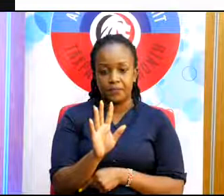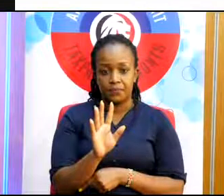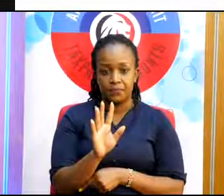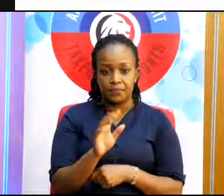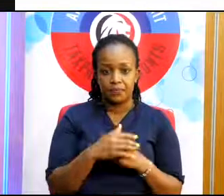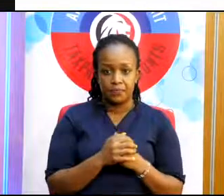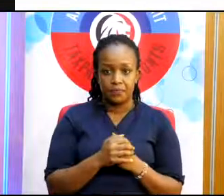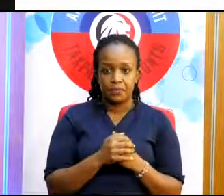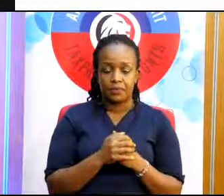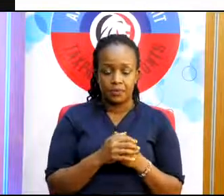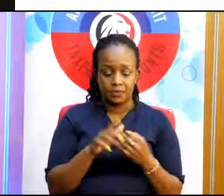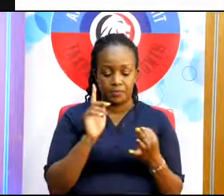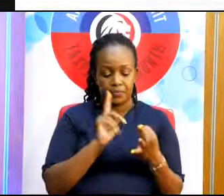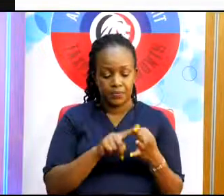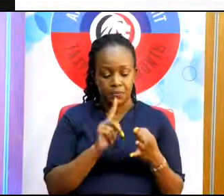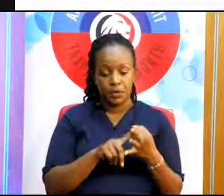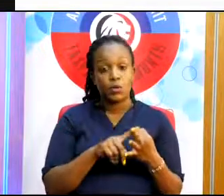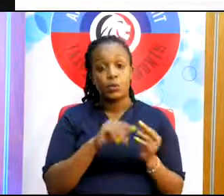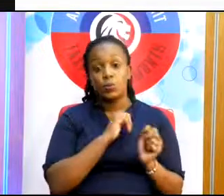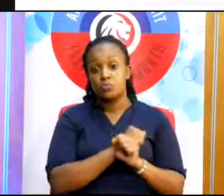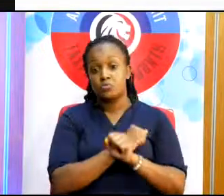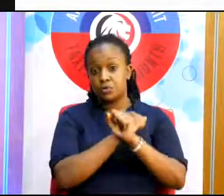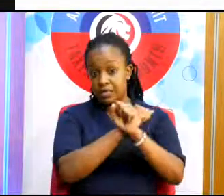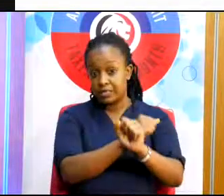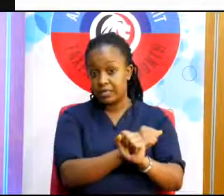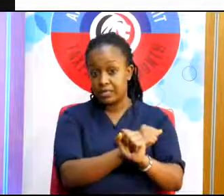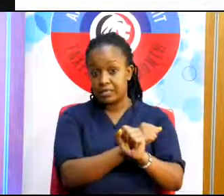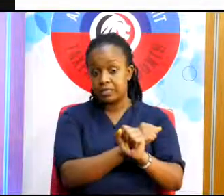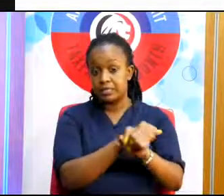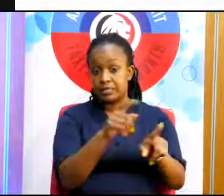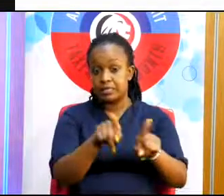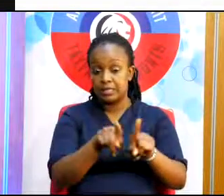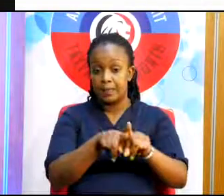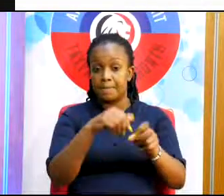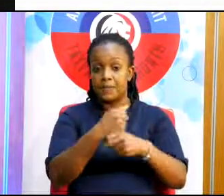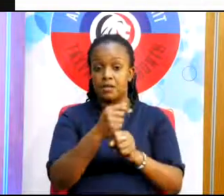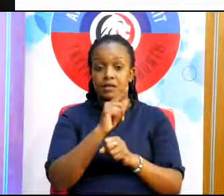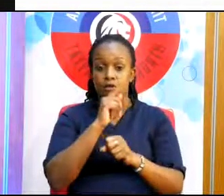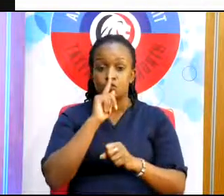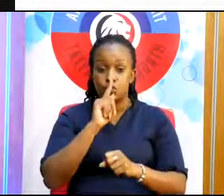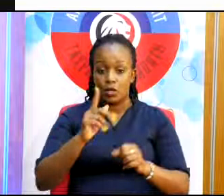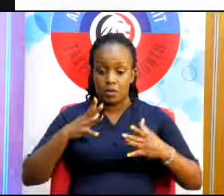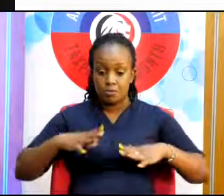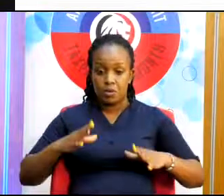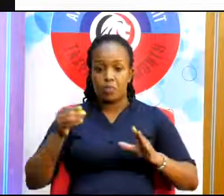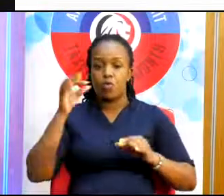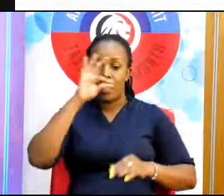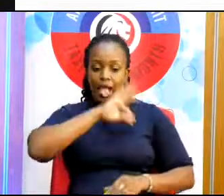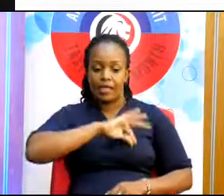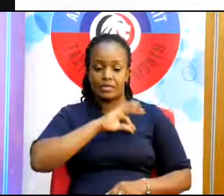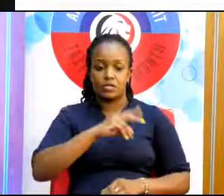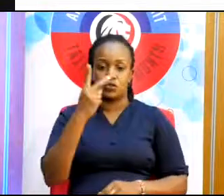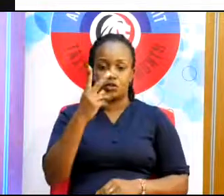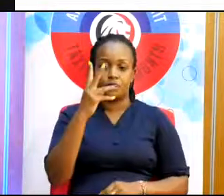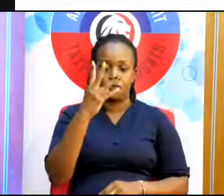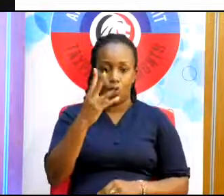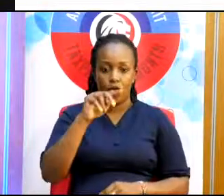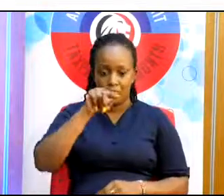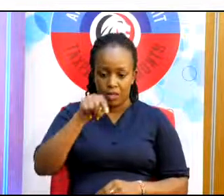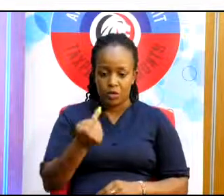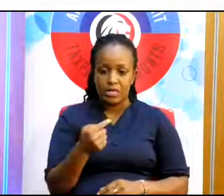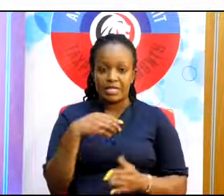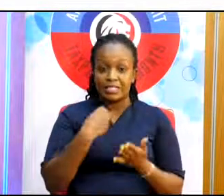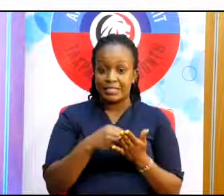25. And we also were able to ensure that people earning below 24,000 shillings a month do not pay